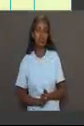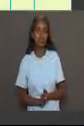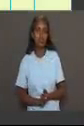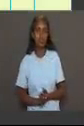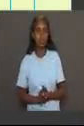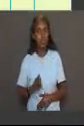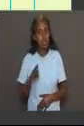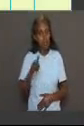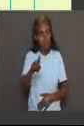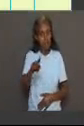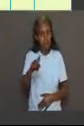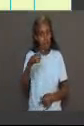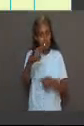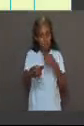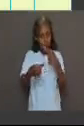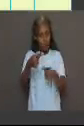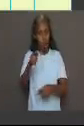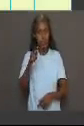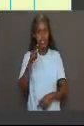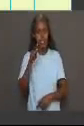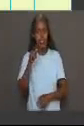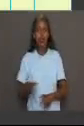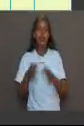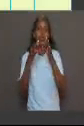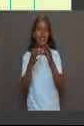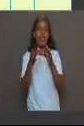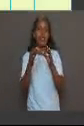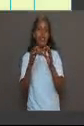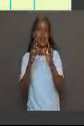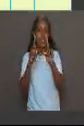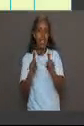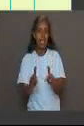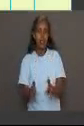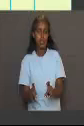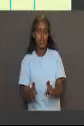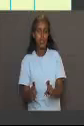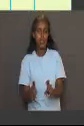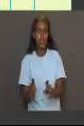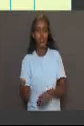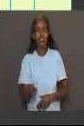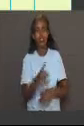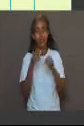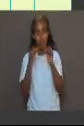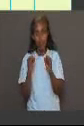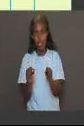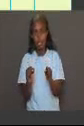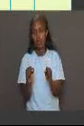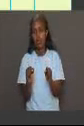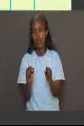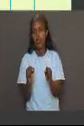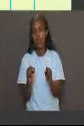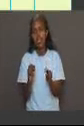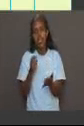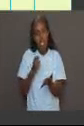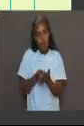You are going to be conducting an experiment on the probability of a